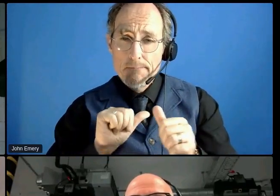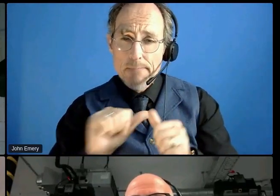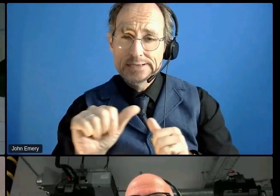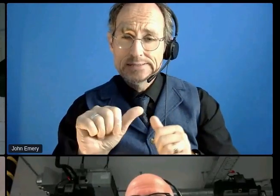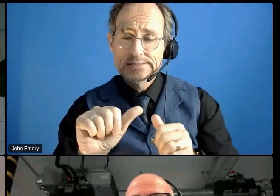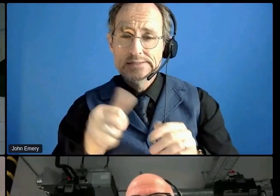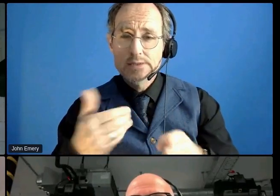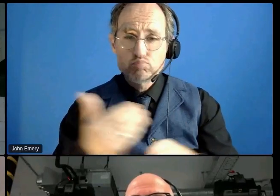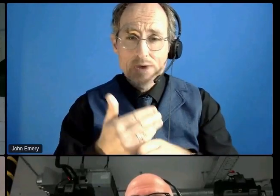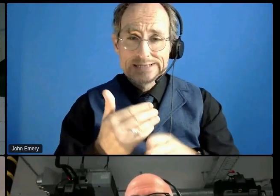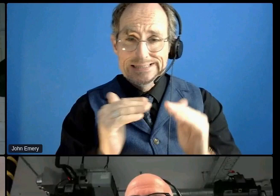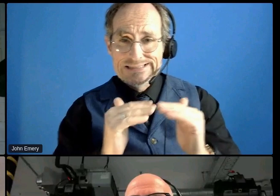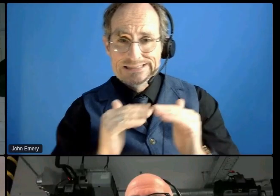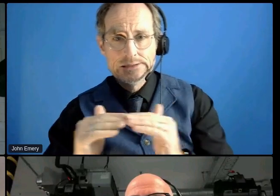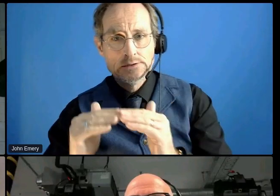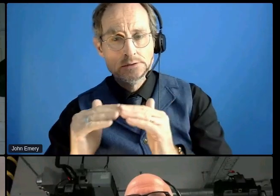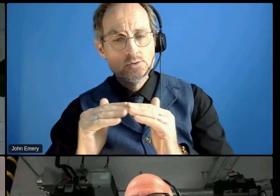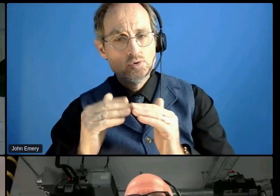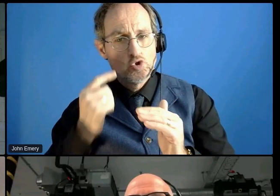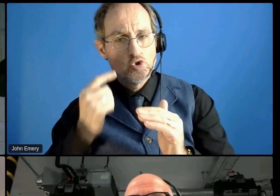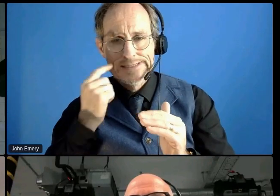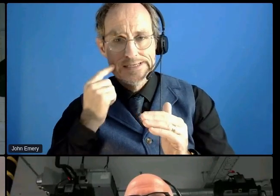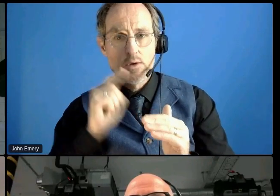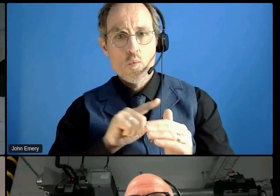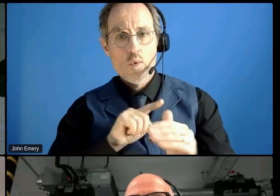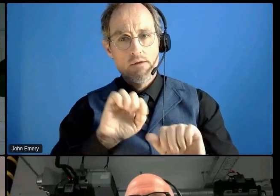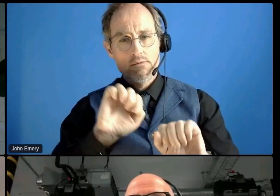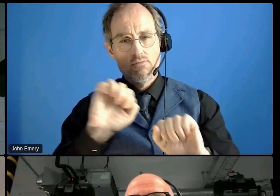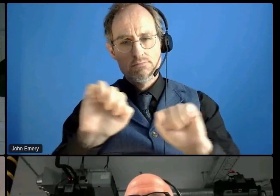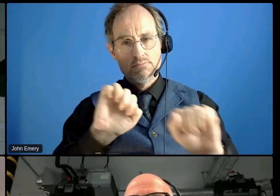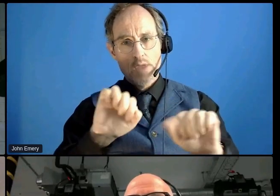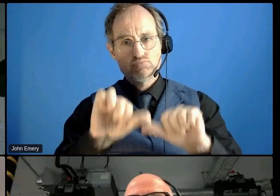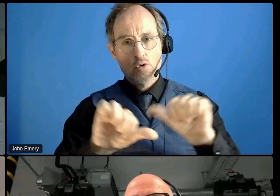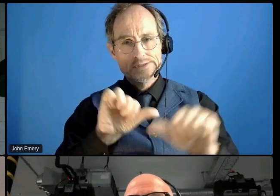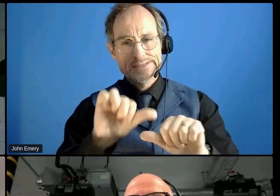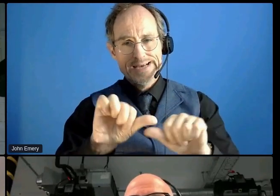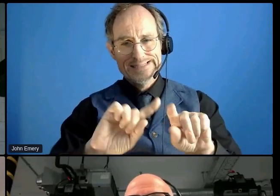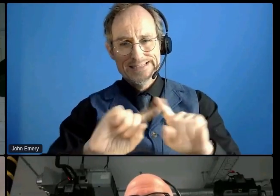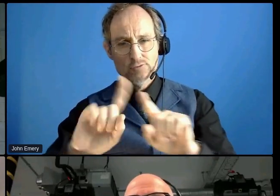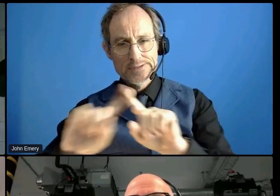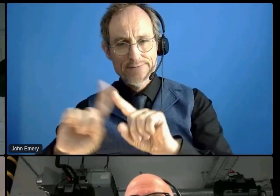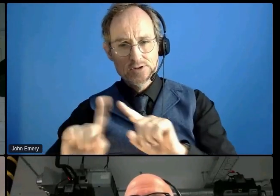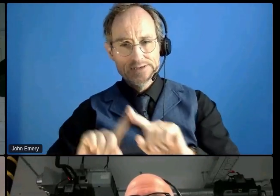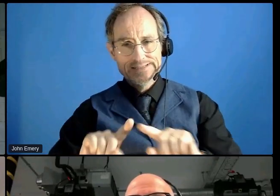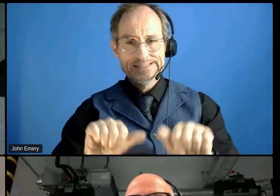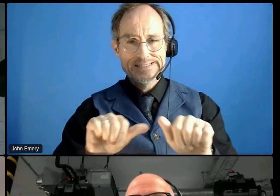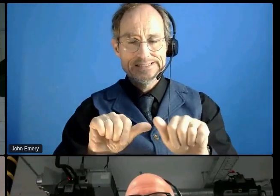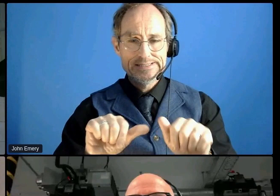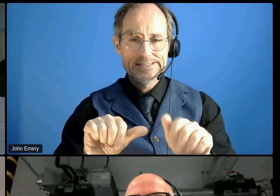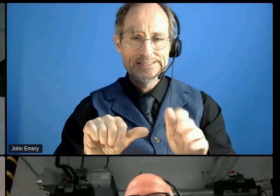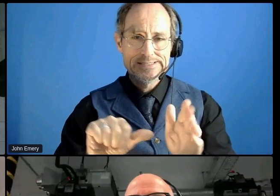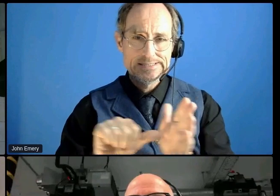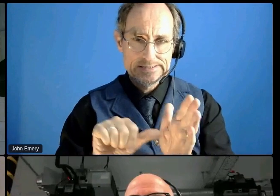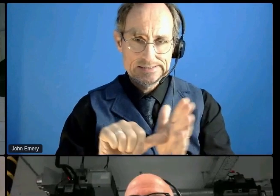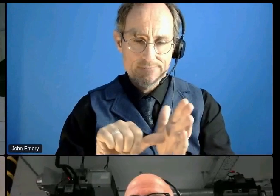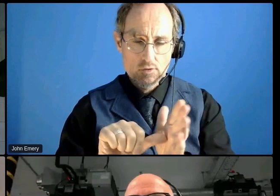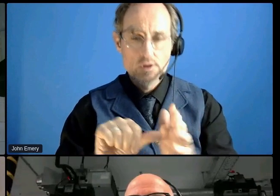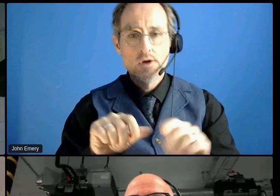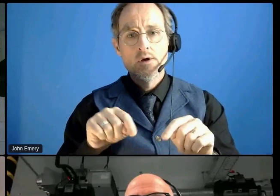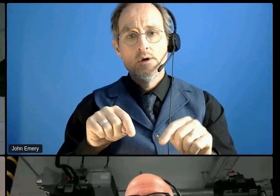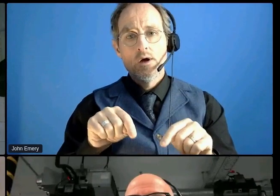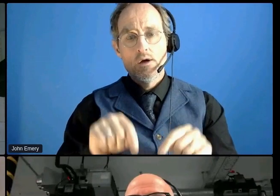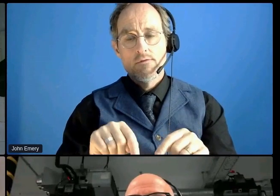face barriers. We're trying to get that early stage of thinking about a trip, planning a trip, booking